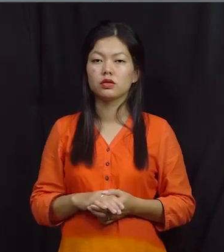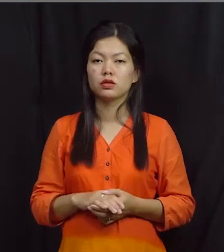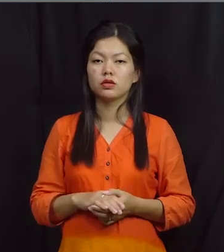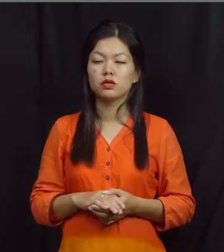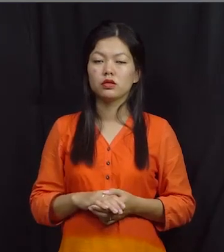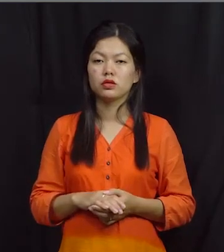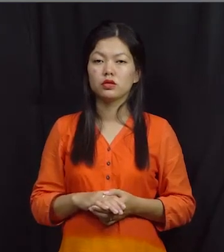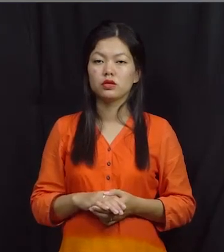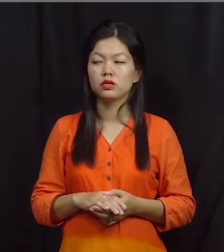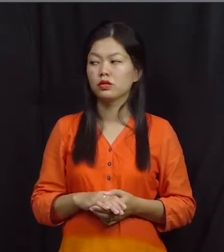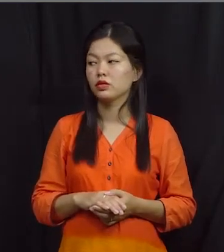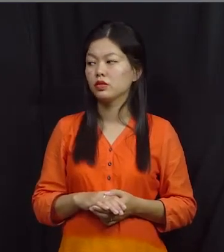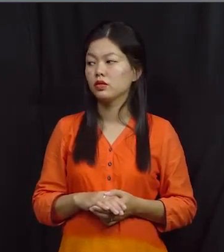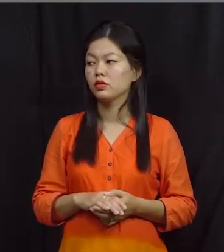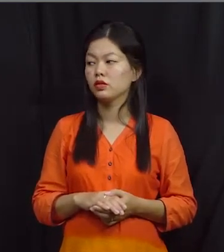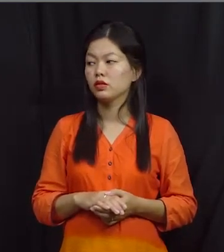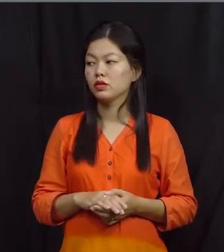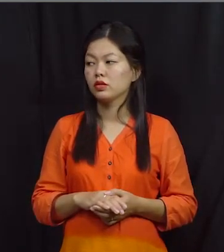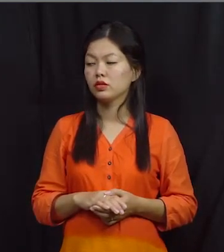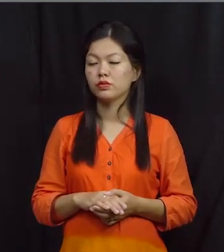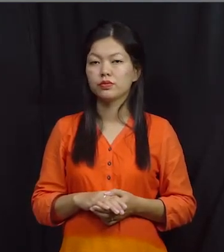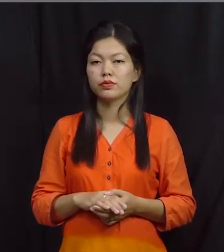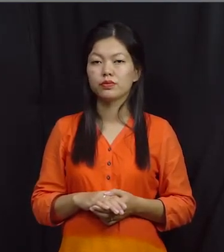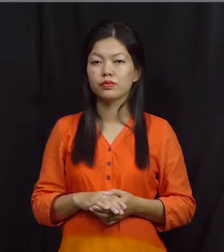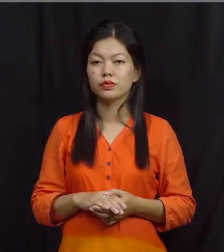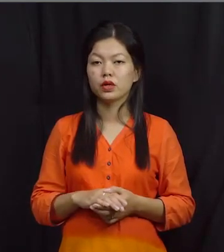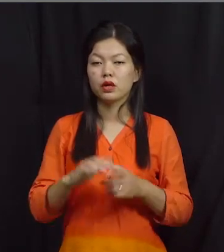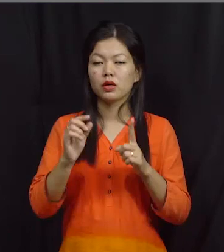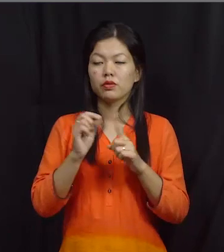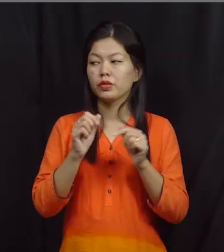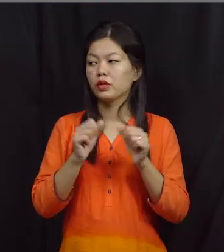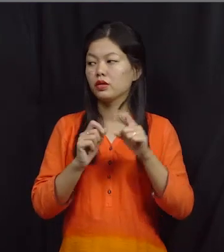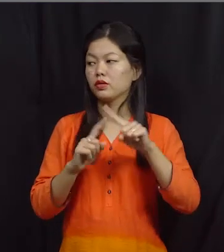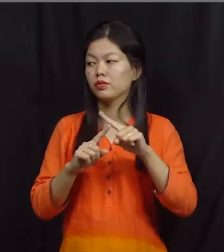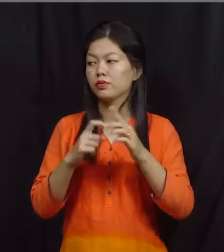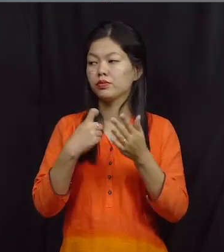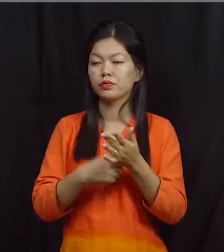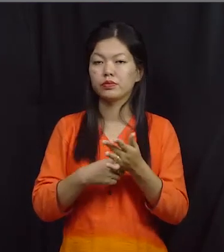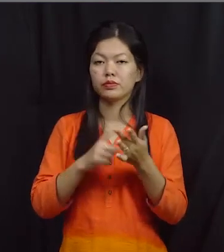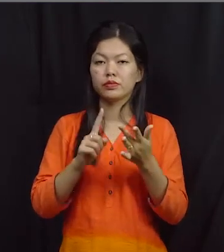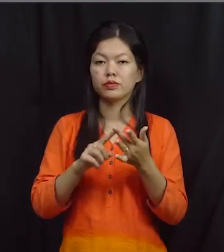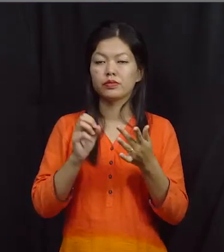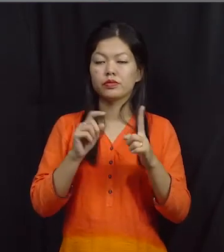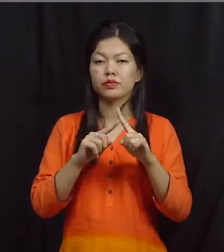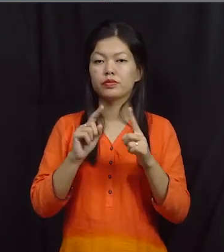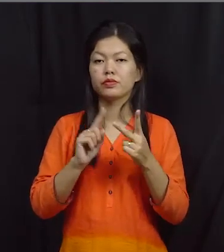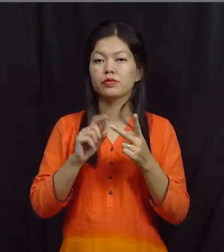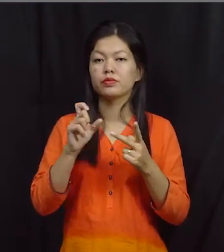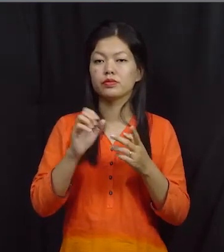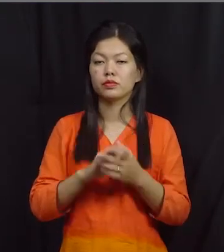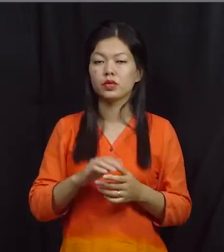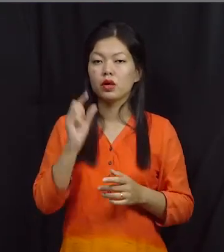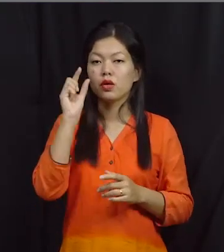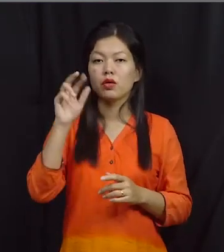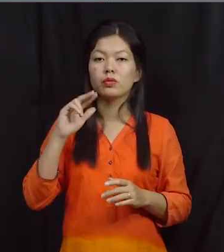it helps to become an individual to become patriotic also. So now what is patriotism? Patriotism would